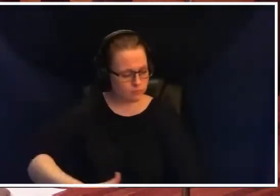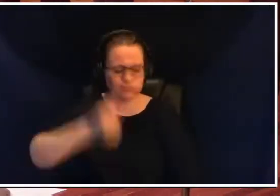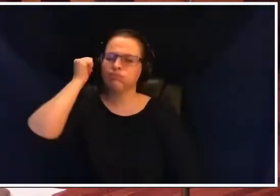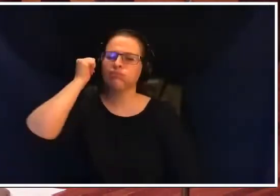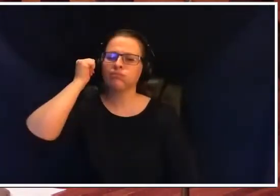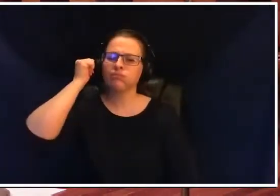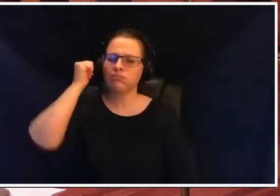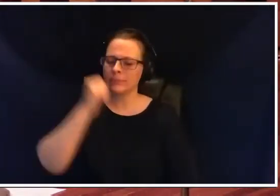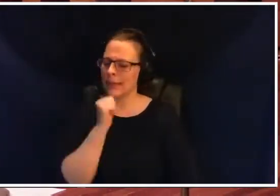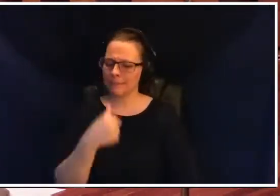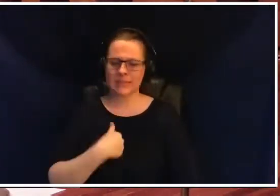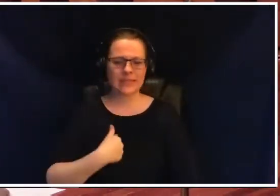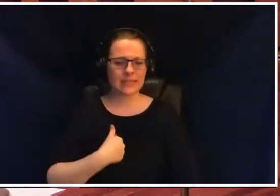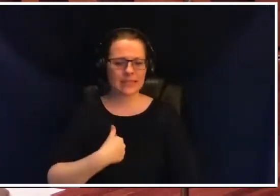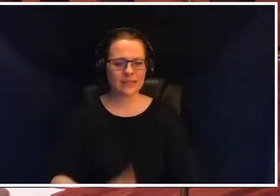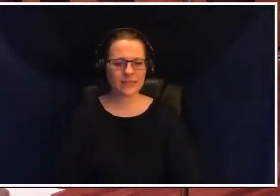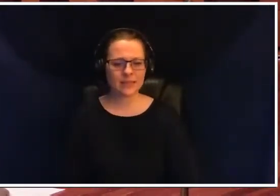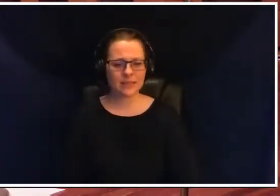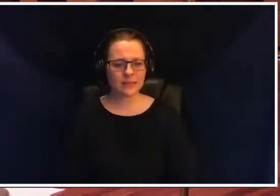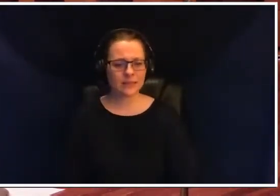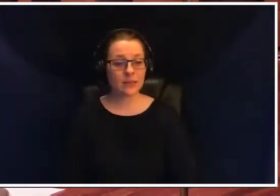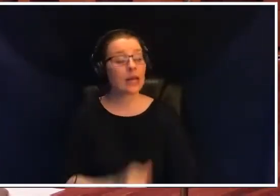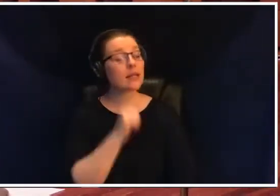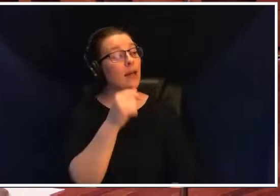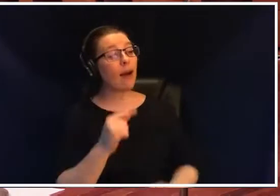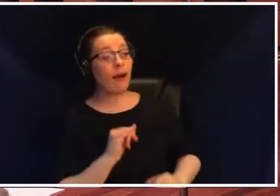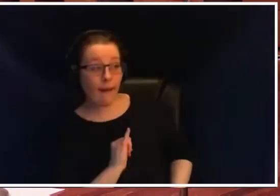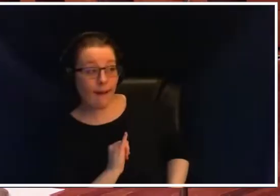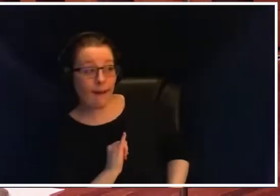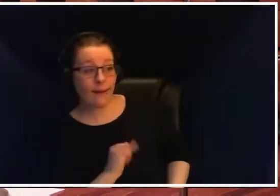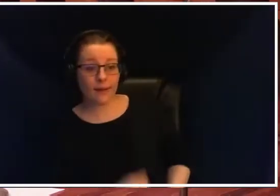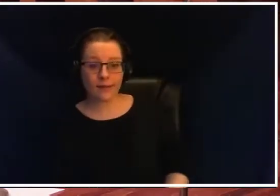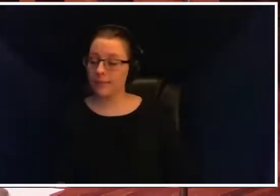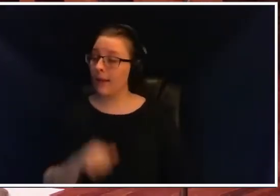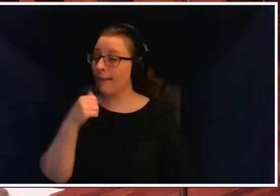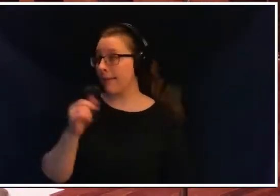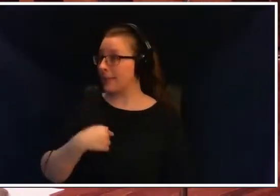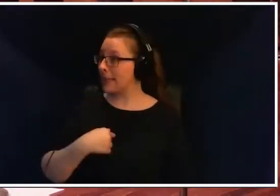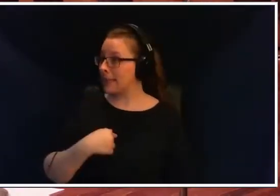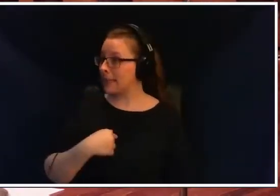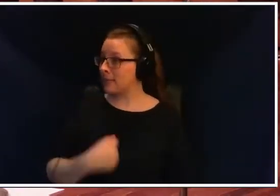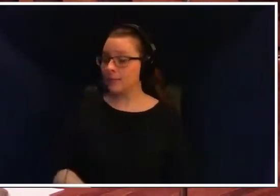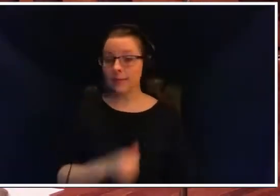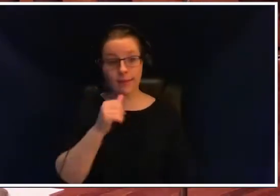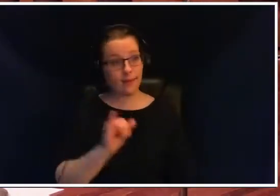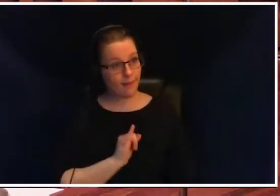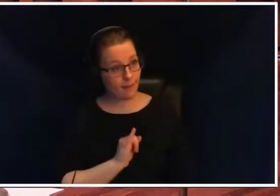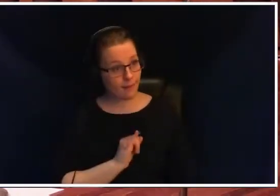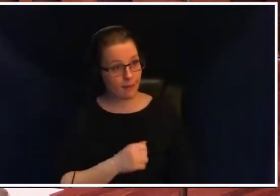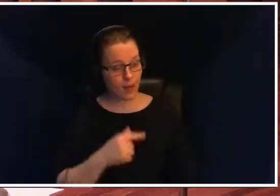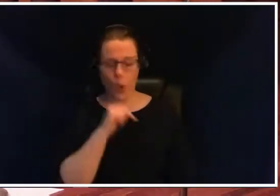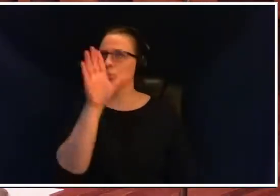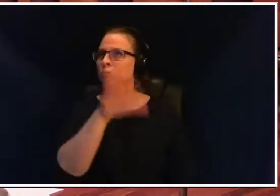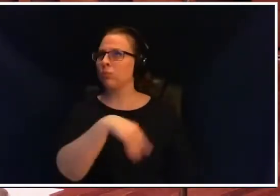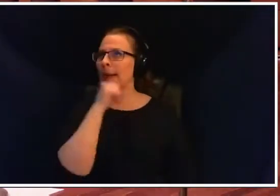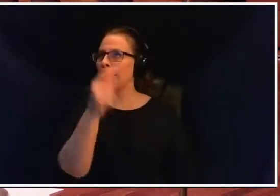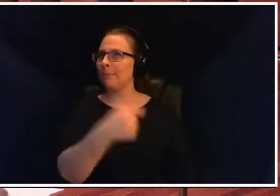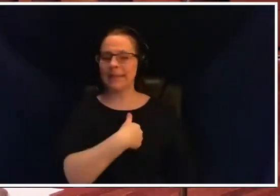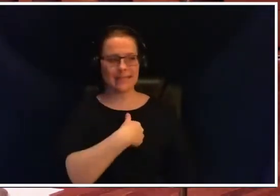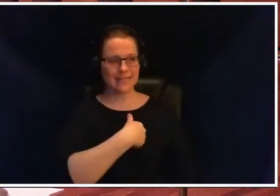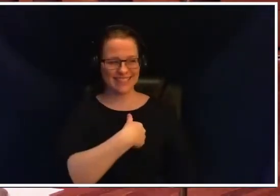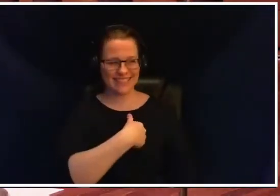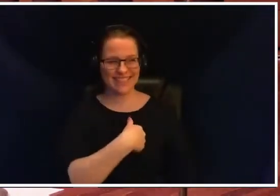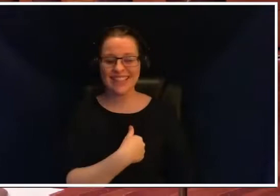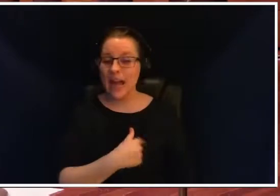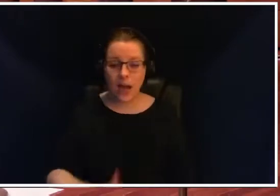up. Not me. Not I. Not me. Not me. I won't